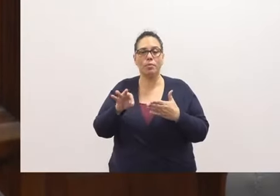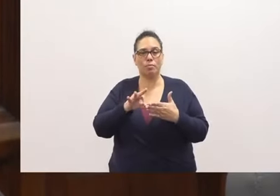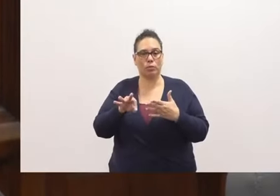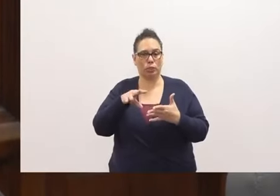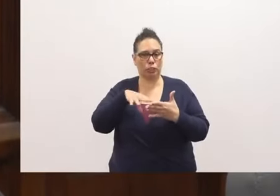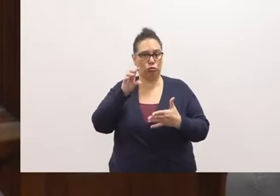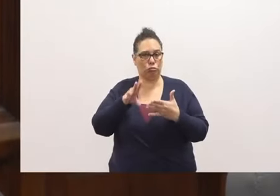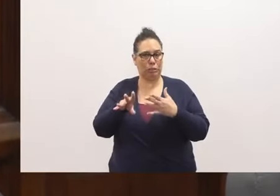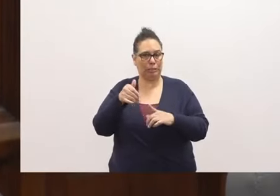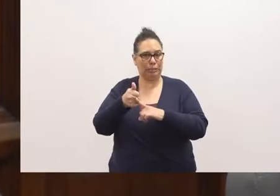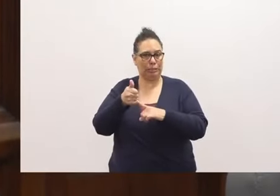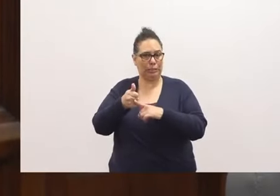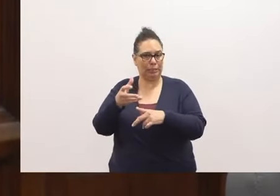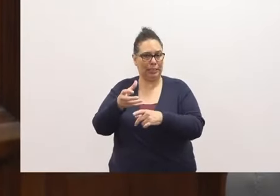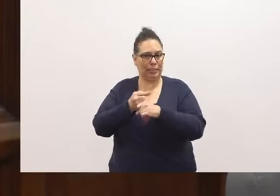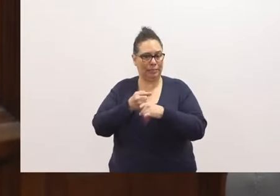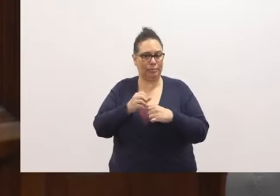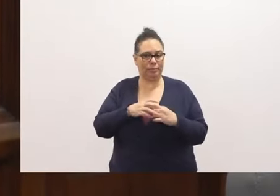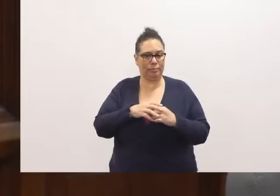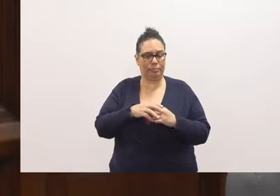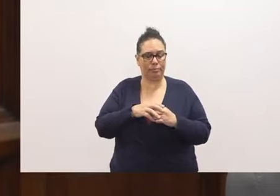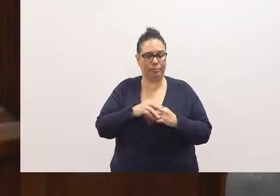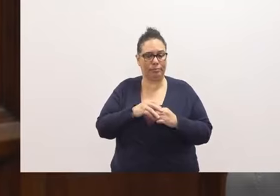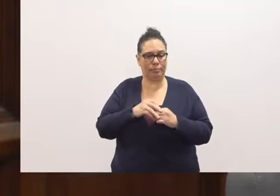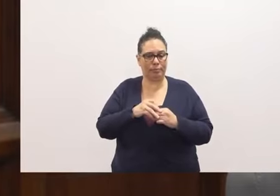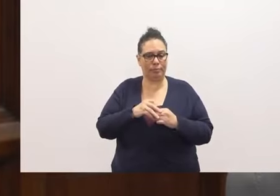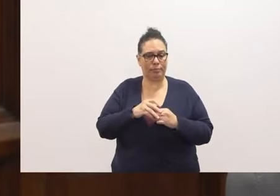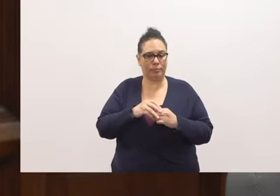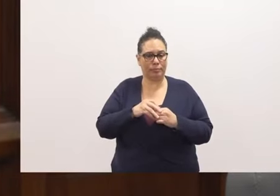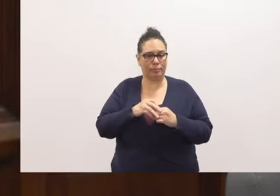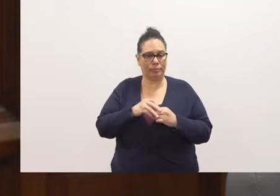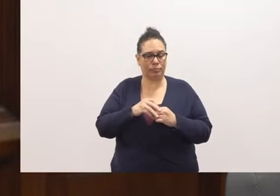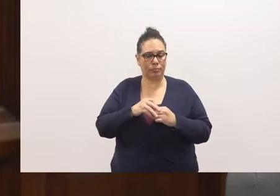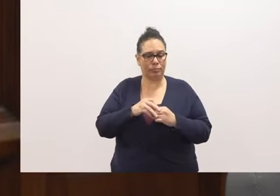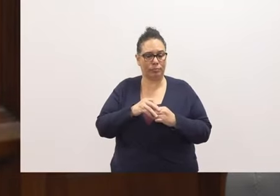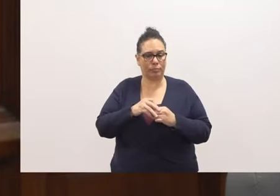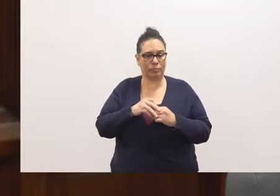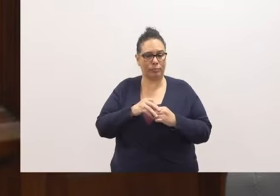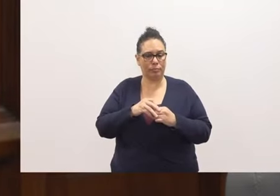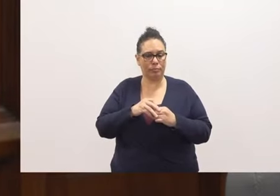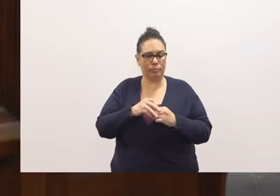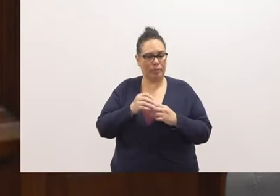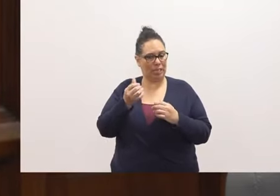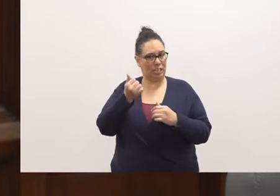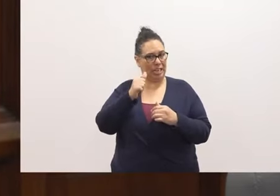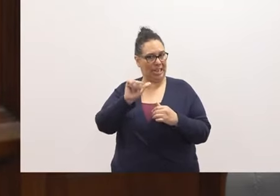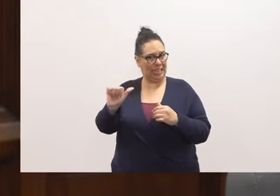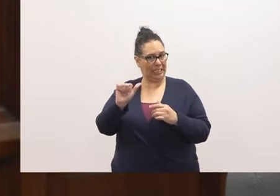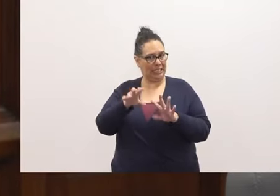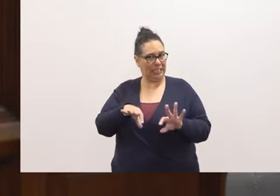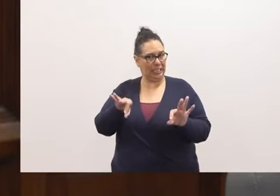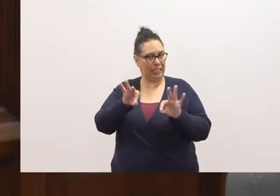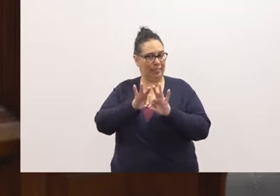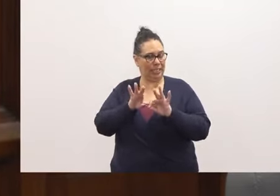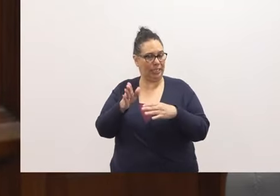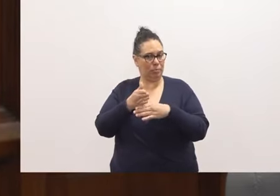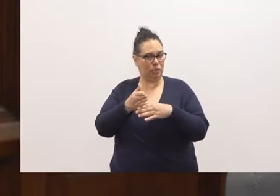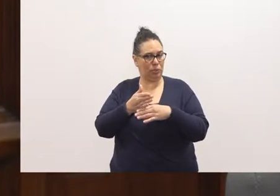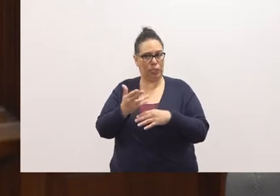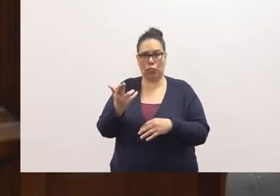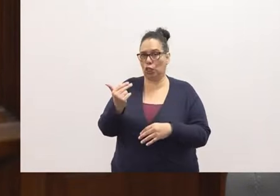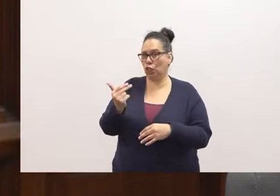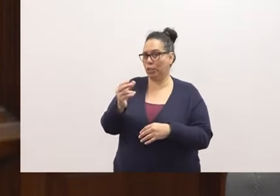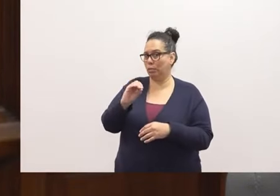students received. So I guess asked another way, is there any significance between a